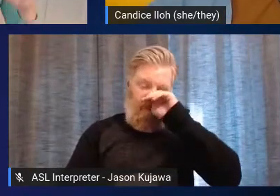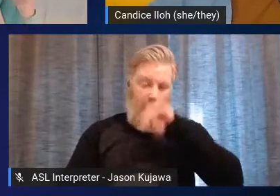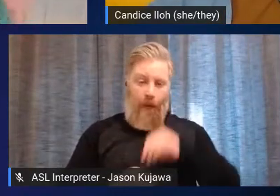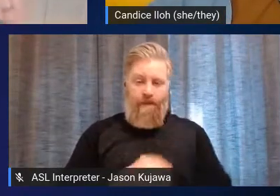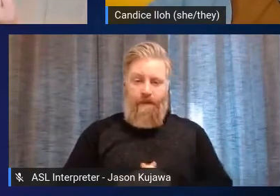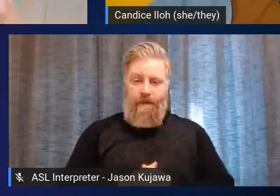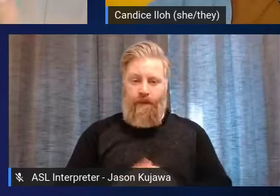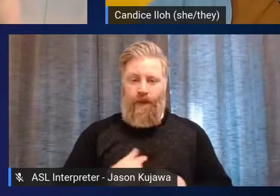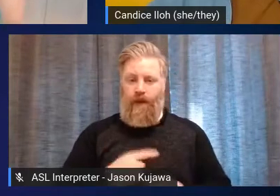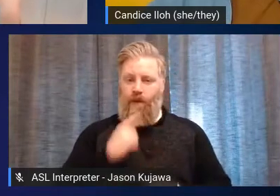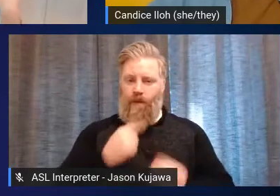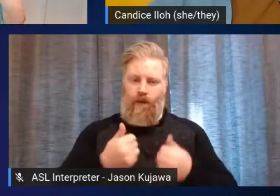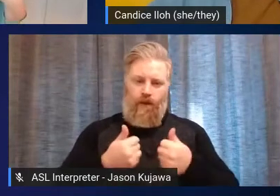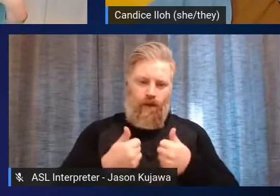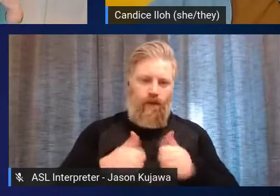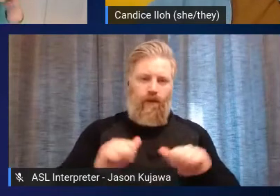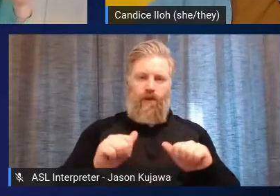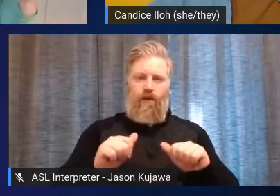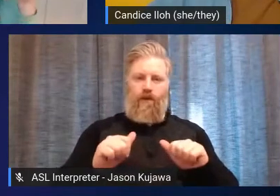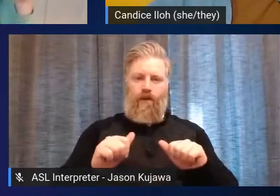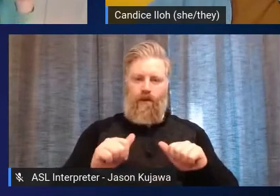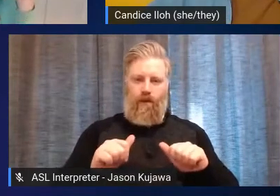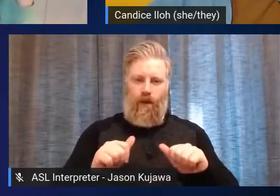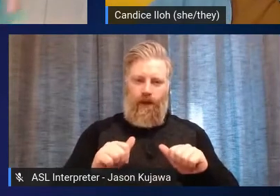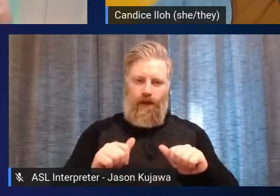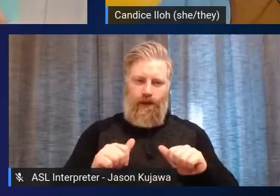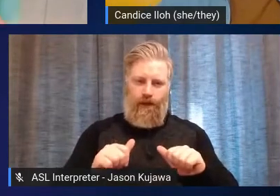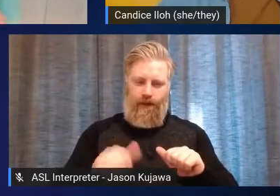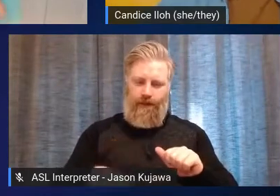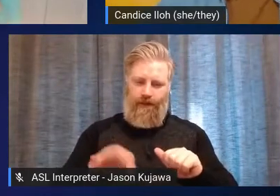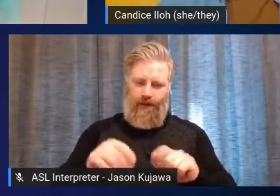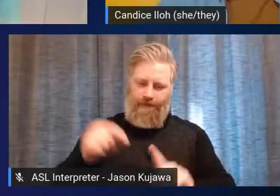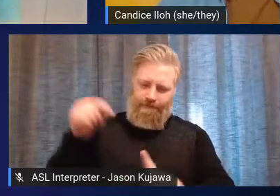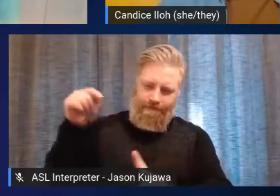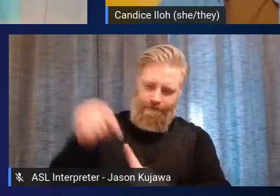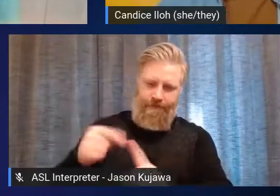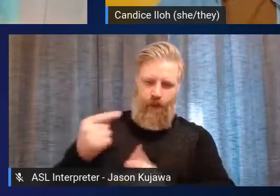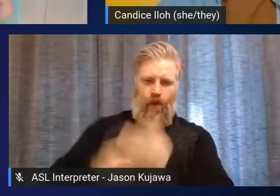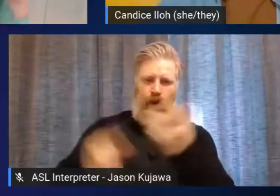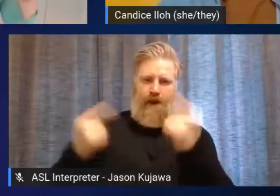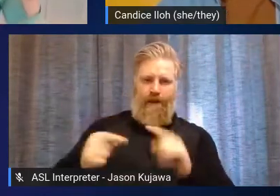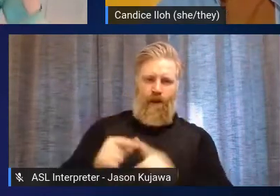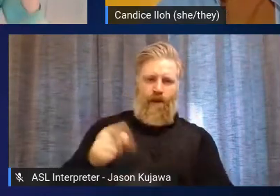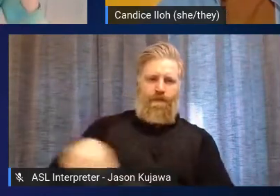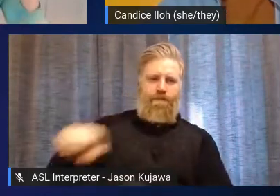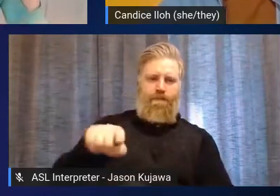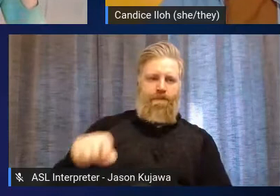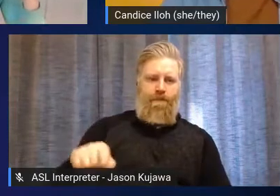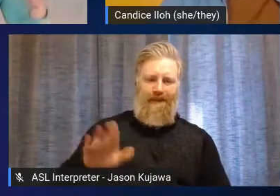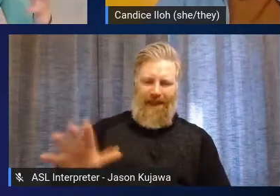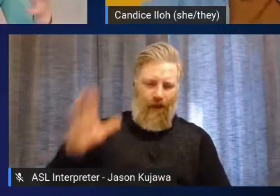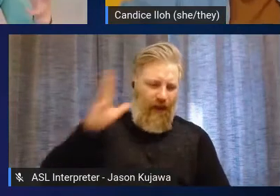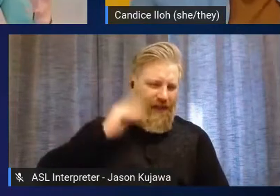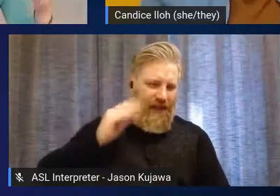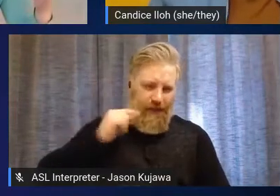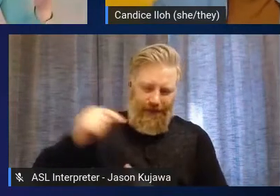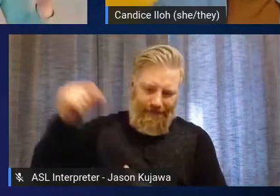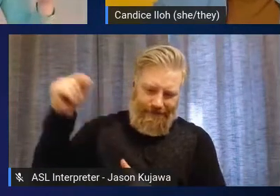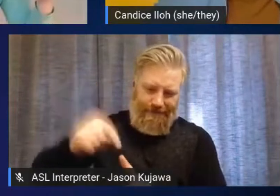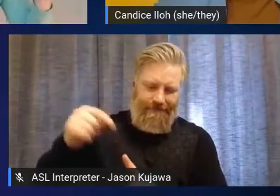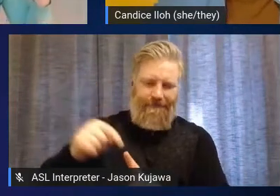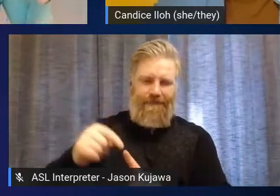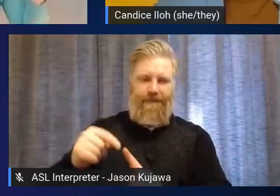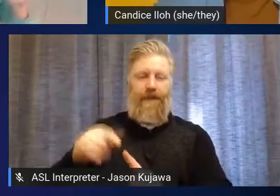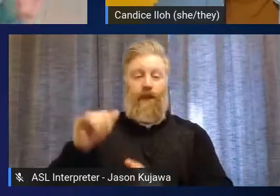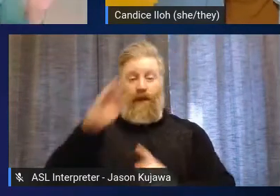kind of the heart of what happened to them, the root of their experiences. And I really, the creativity, I think, came